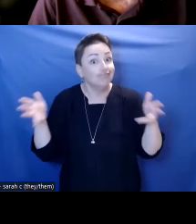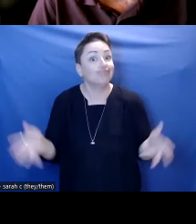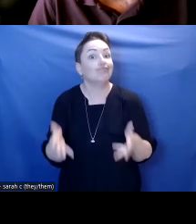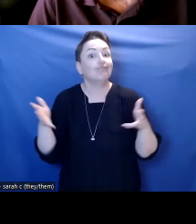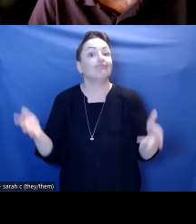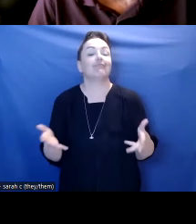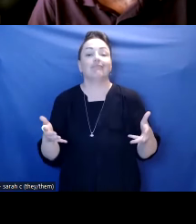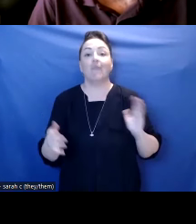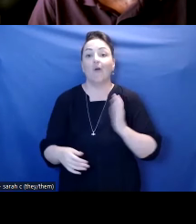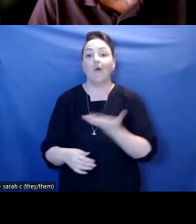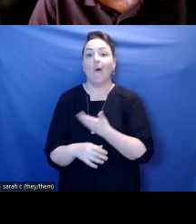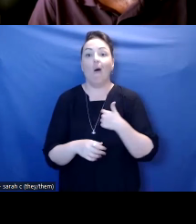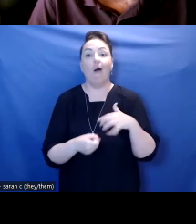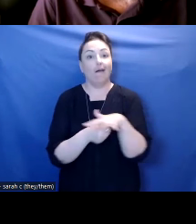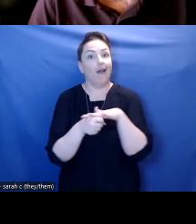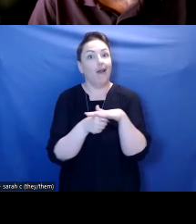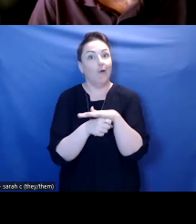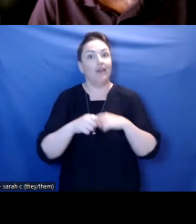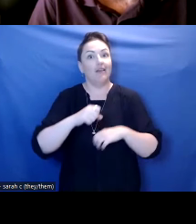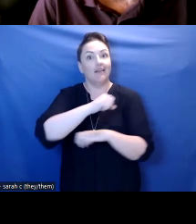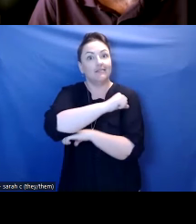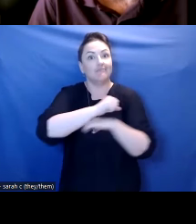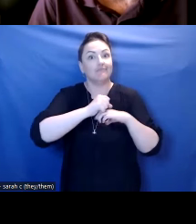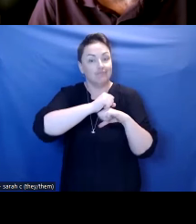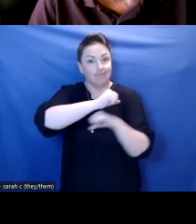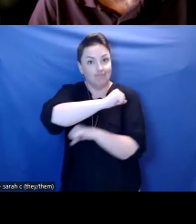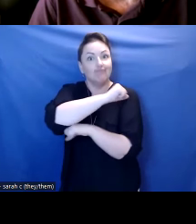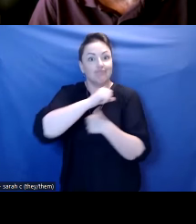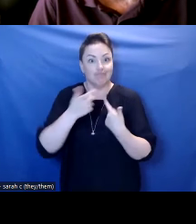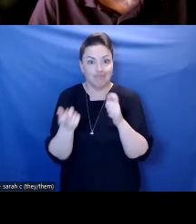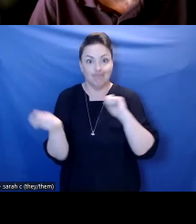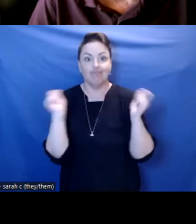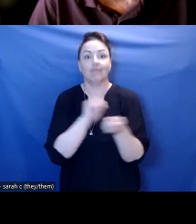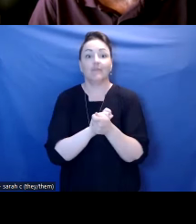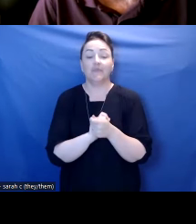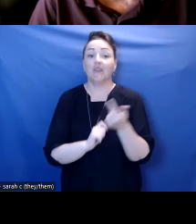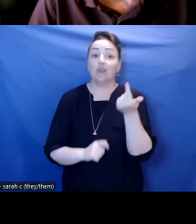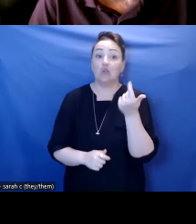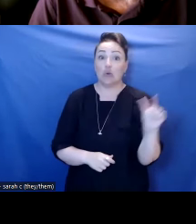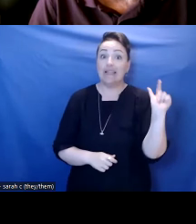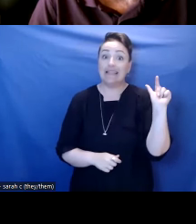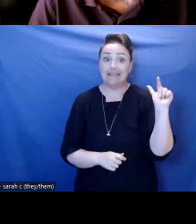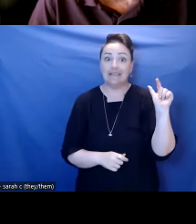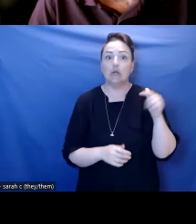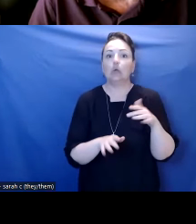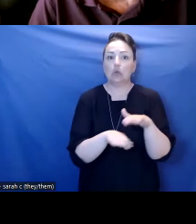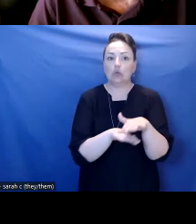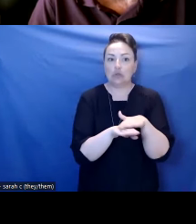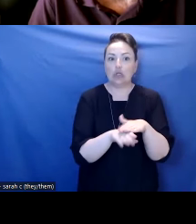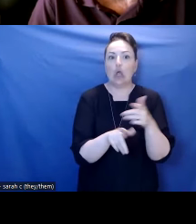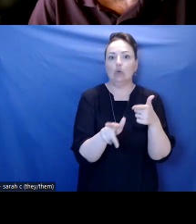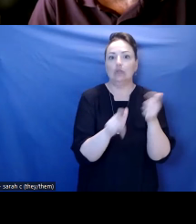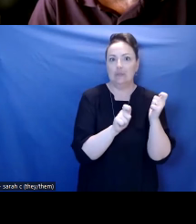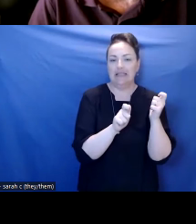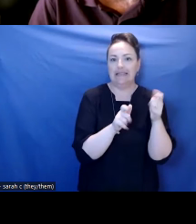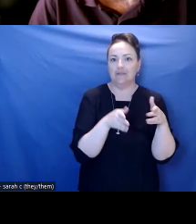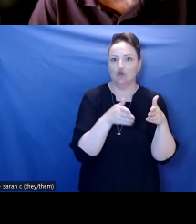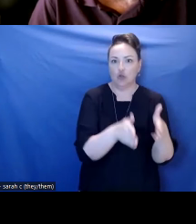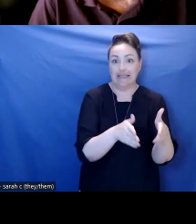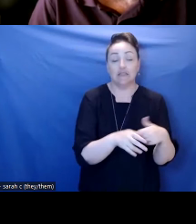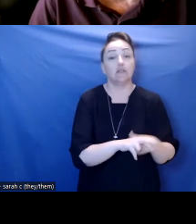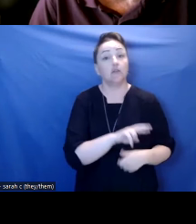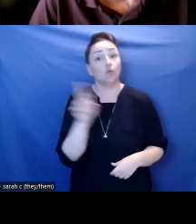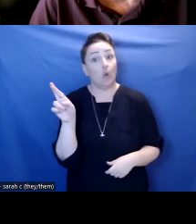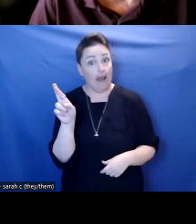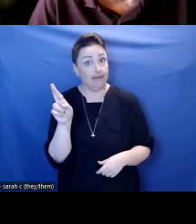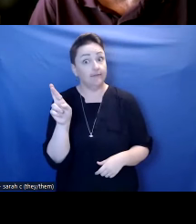little. On the left is the map. All the green are the slow speed streets in the South Bay. And what we've done on the right